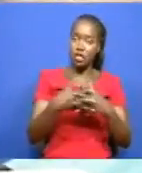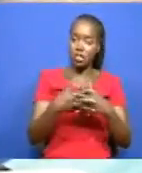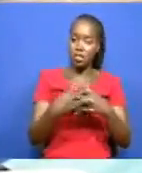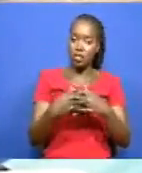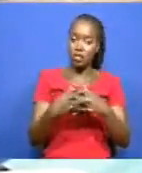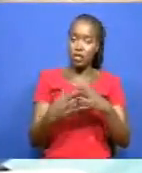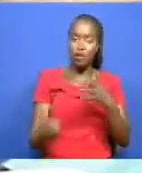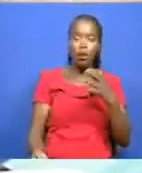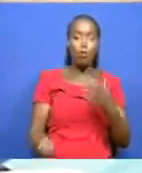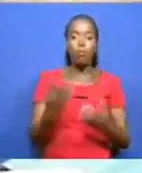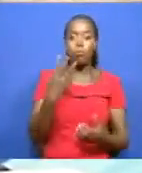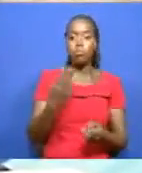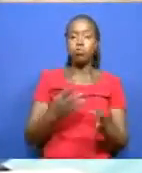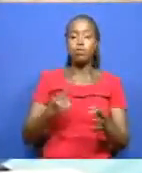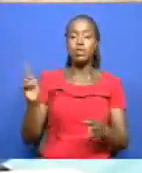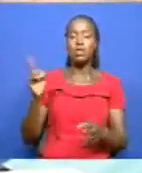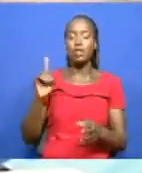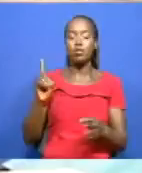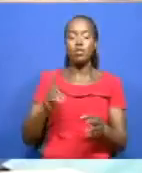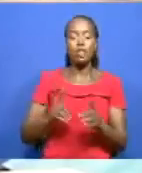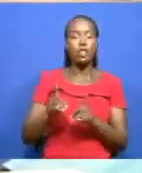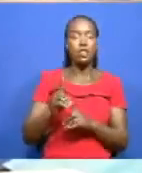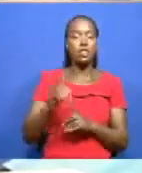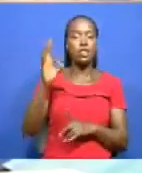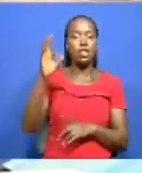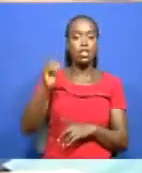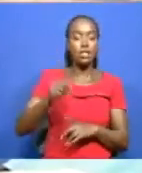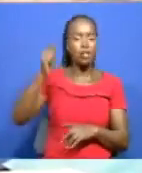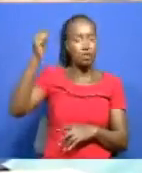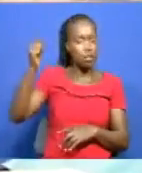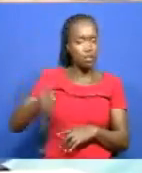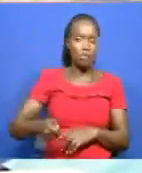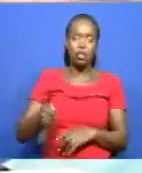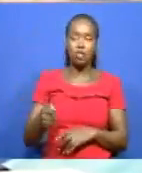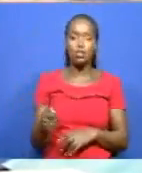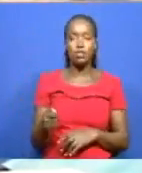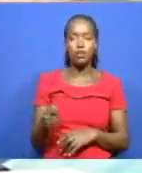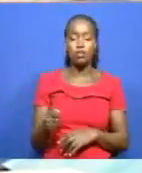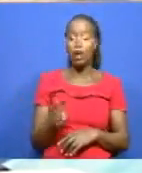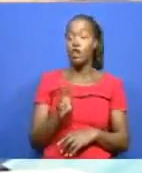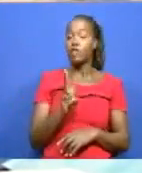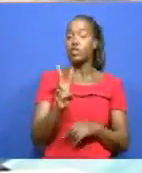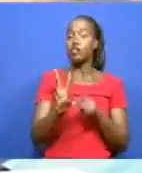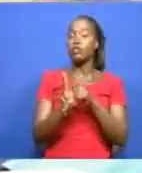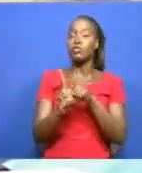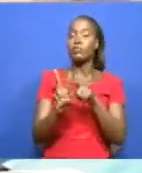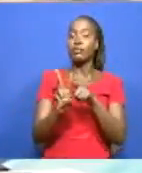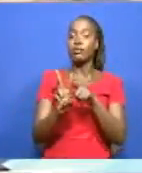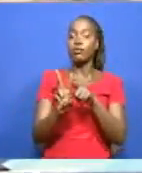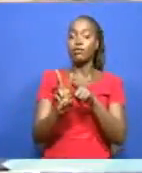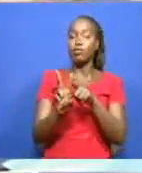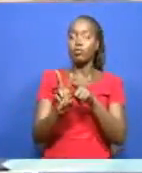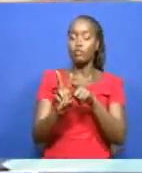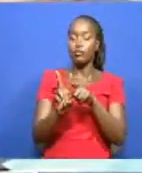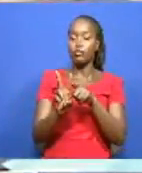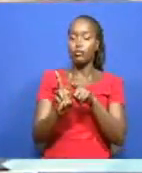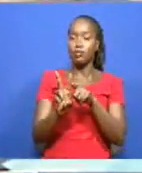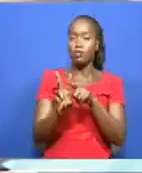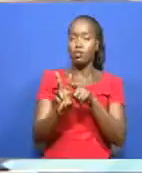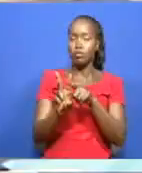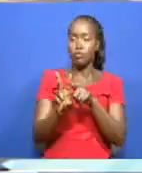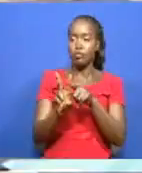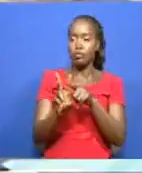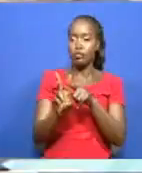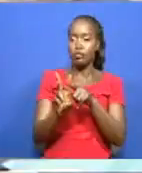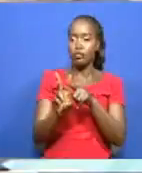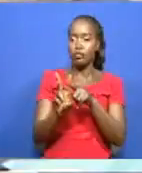Nairobi will be sentenced on the 30th of this month. Now the two accused, that is Hussein Hassan Mustafa and Mohammed